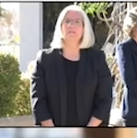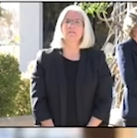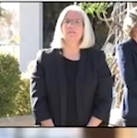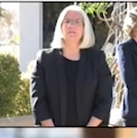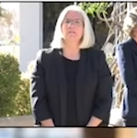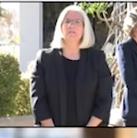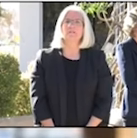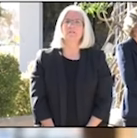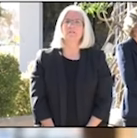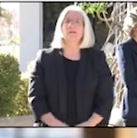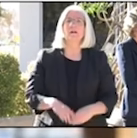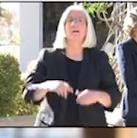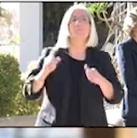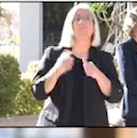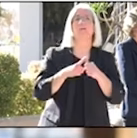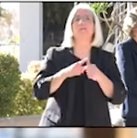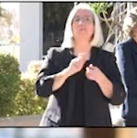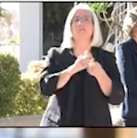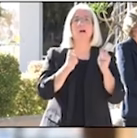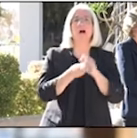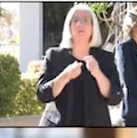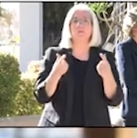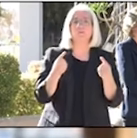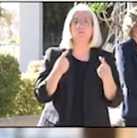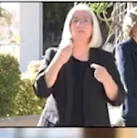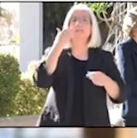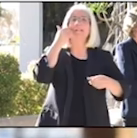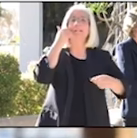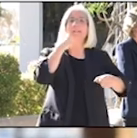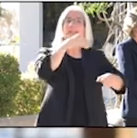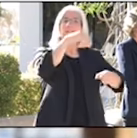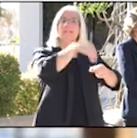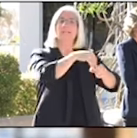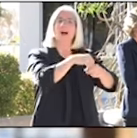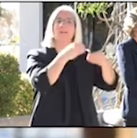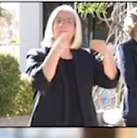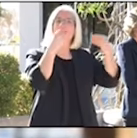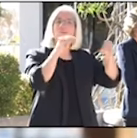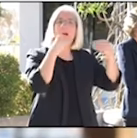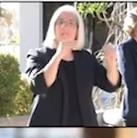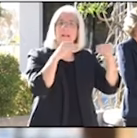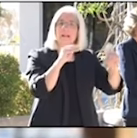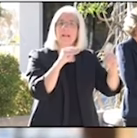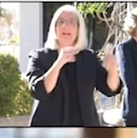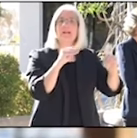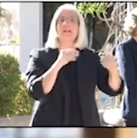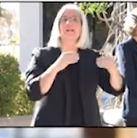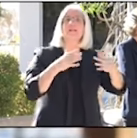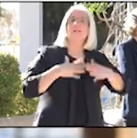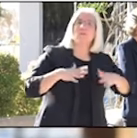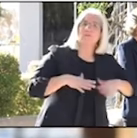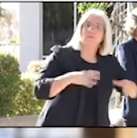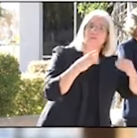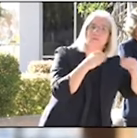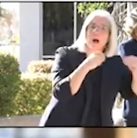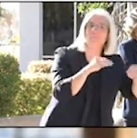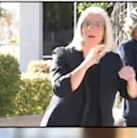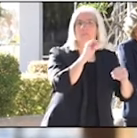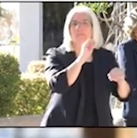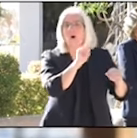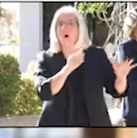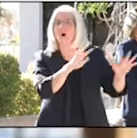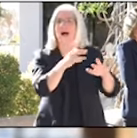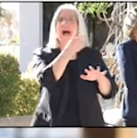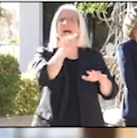indoor facilities that are open to the public. Specifically, stores and all other facilities open to the public